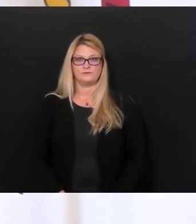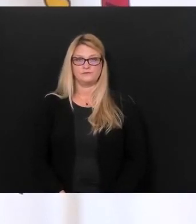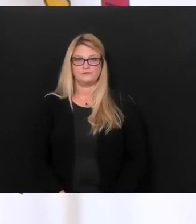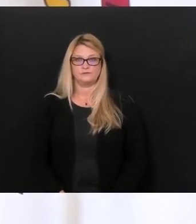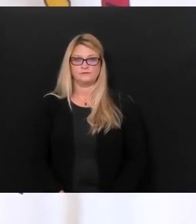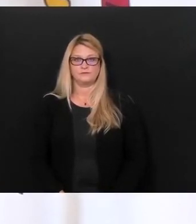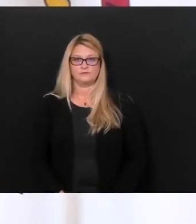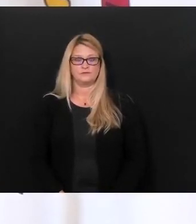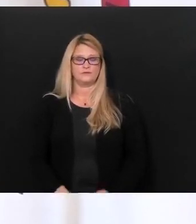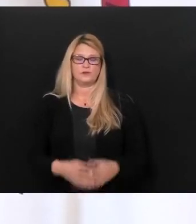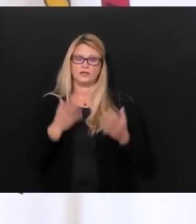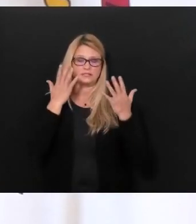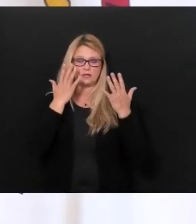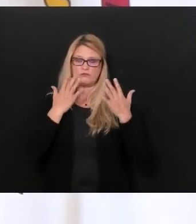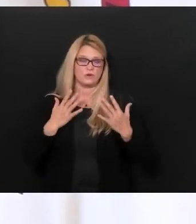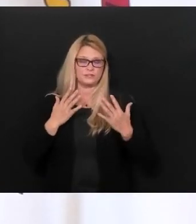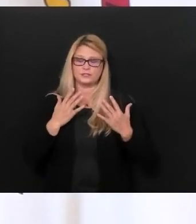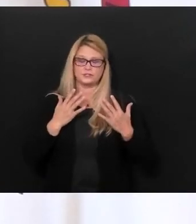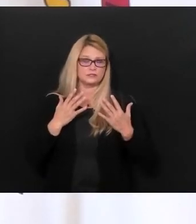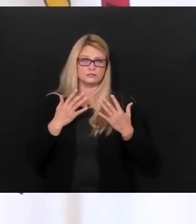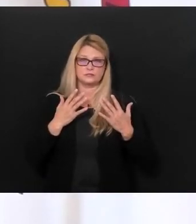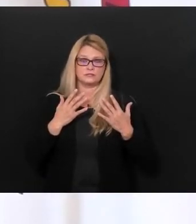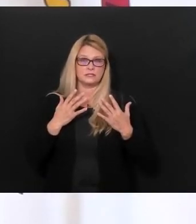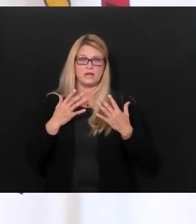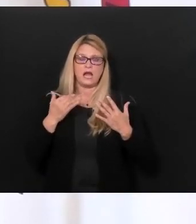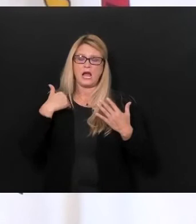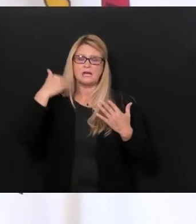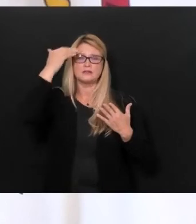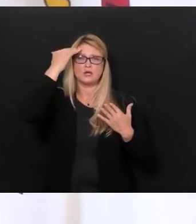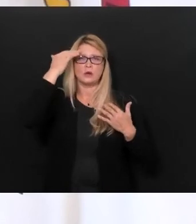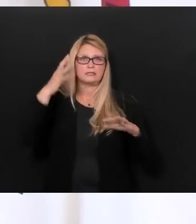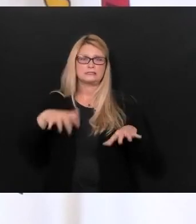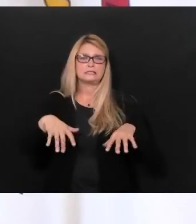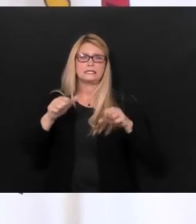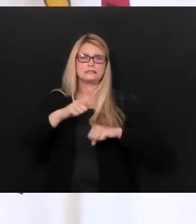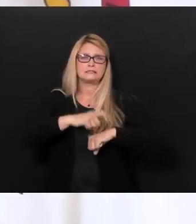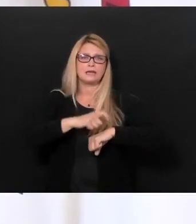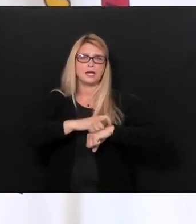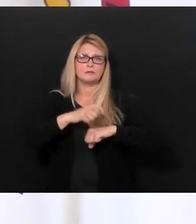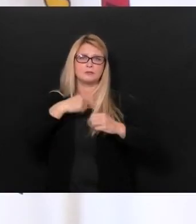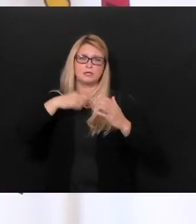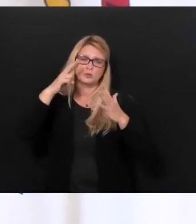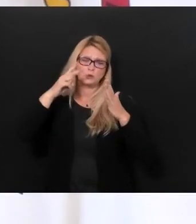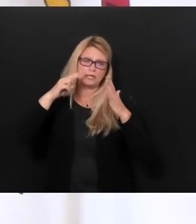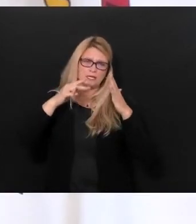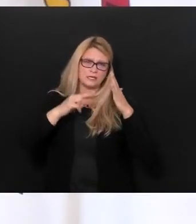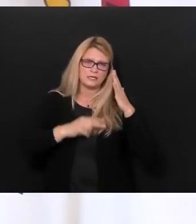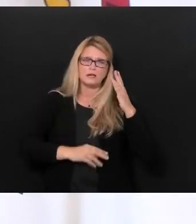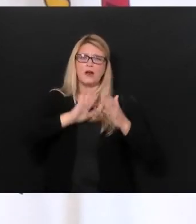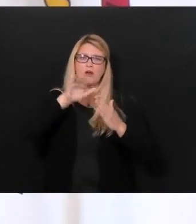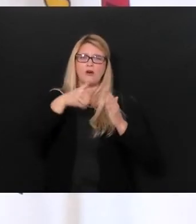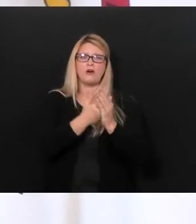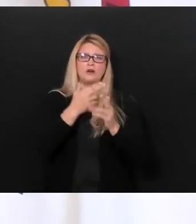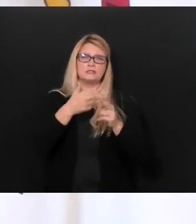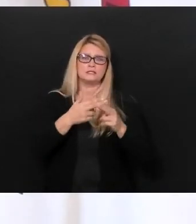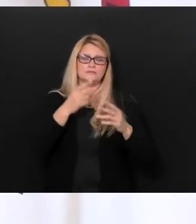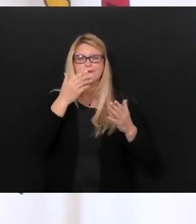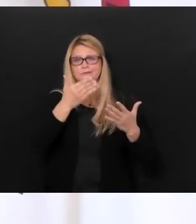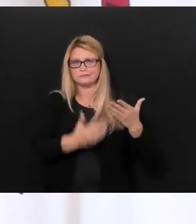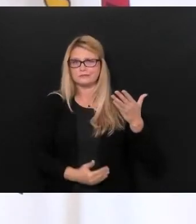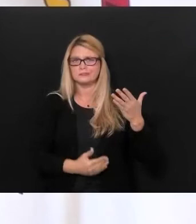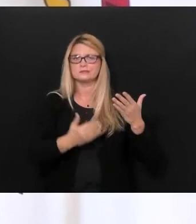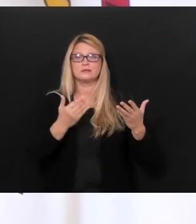Very, very unfortunately, it takes a little while to go through this. And I wish and hope to God above